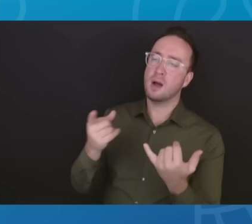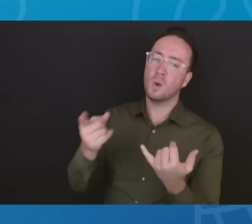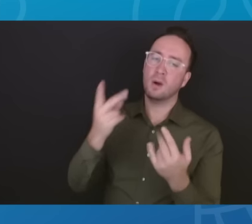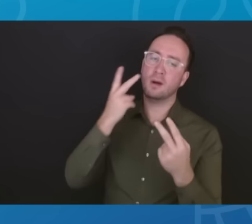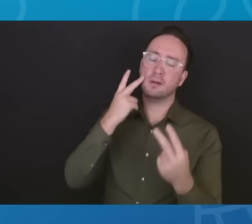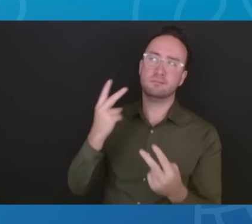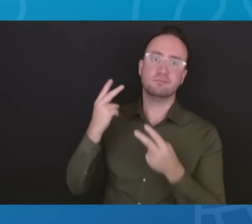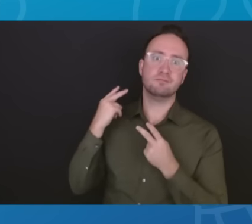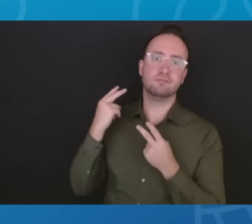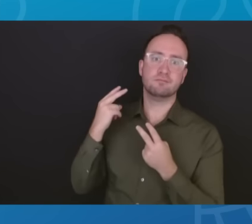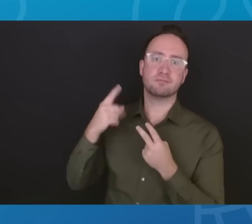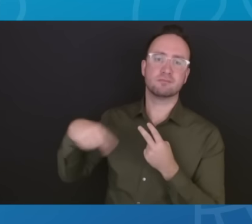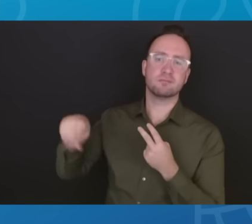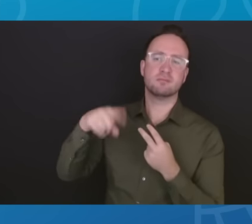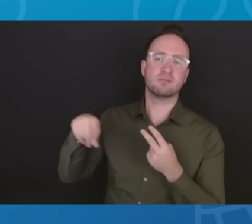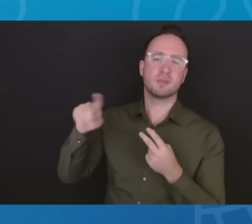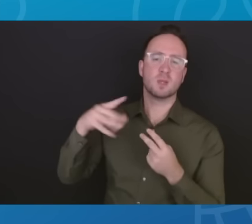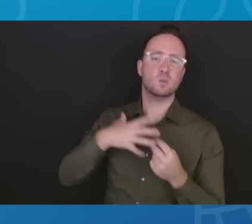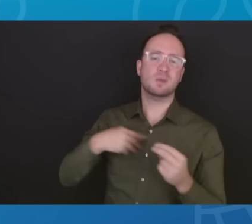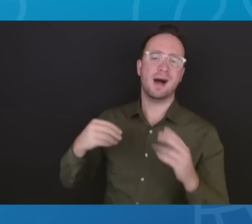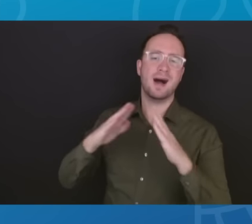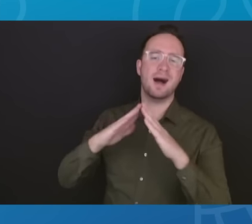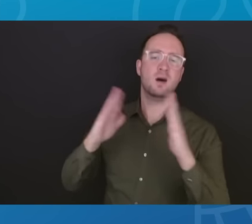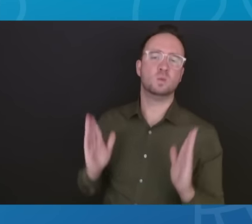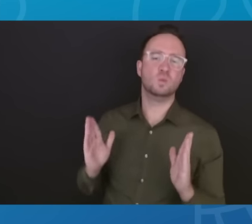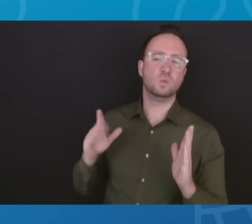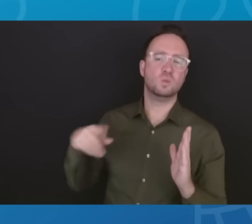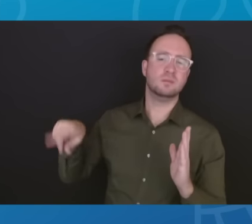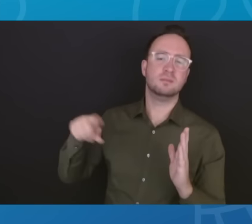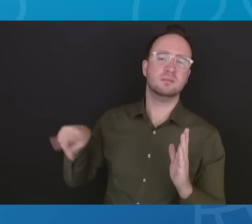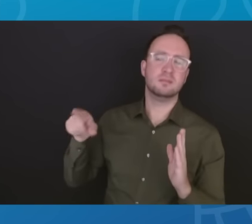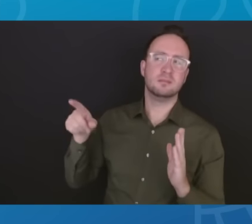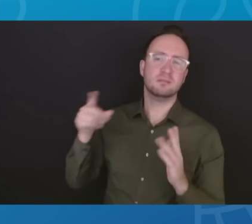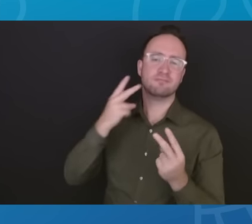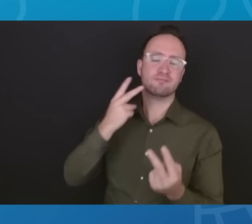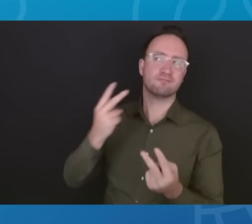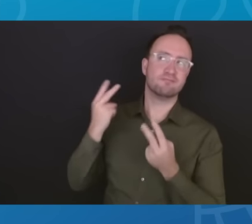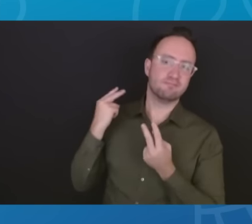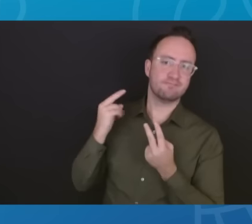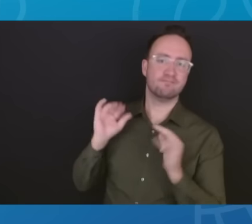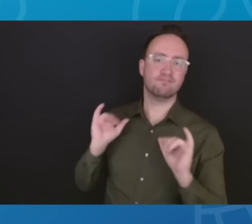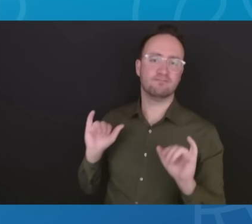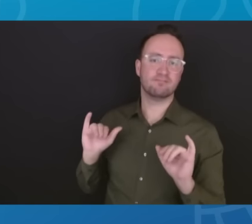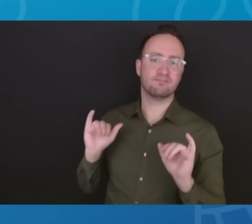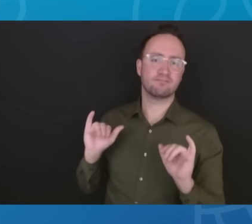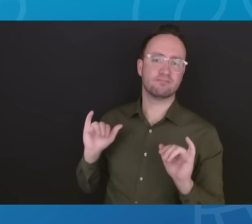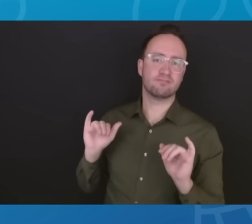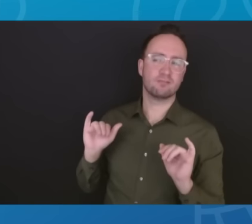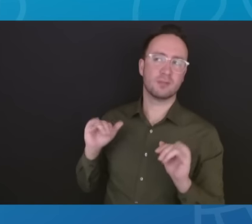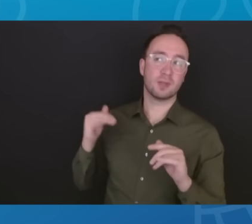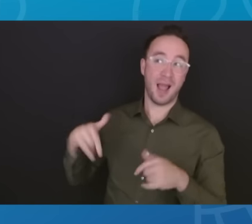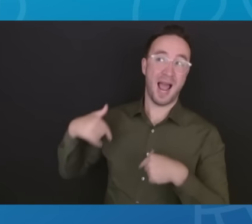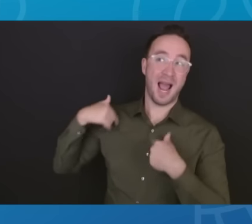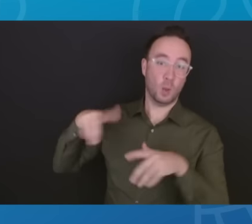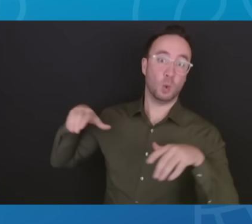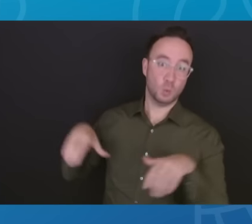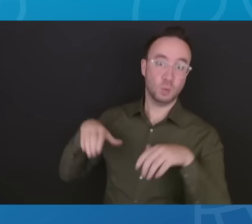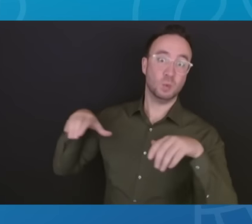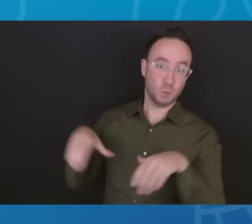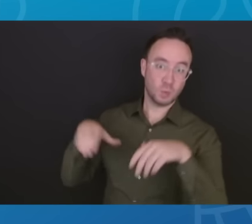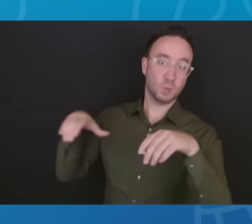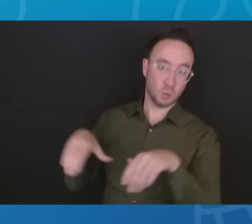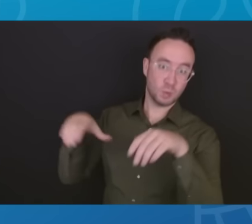early days and sort of looking at the steps that you've taken. Is there anything that the administration would have done